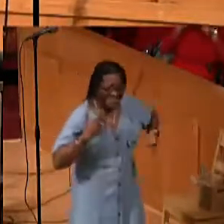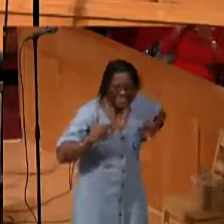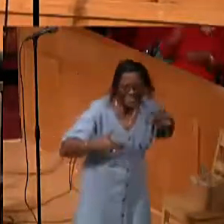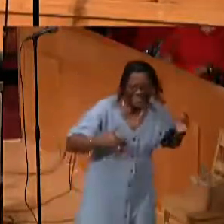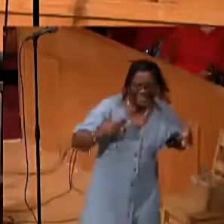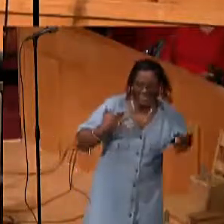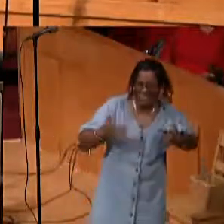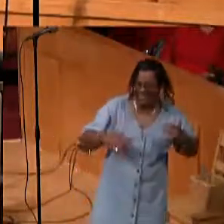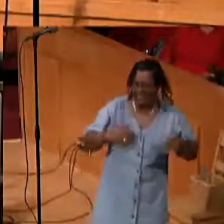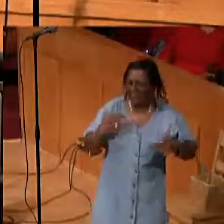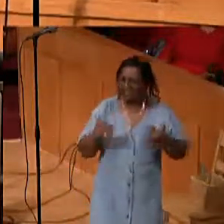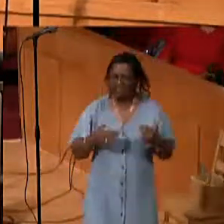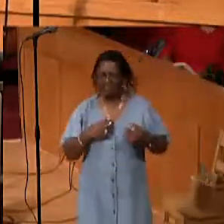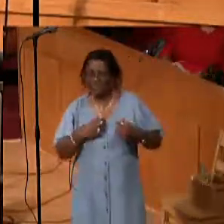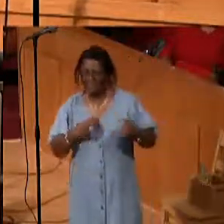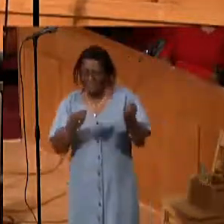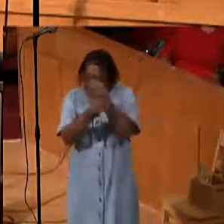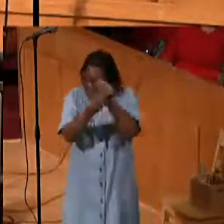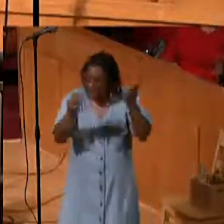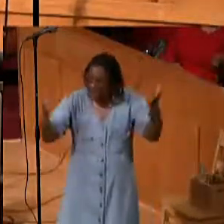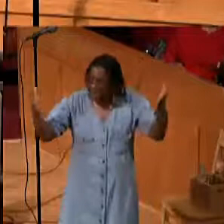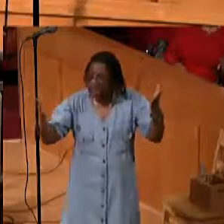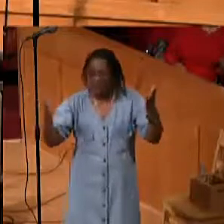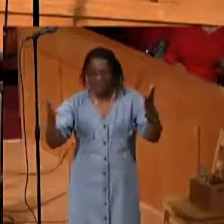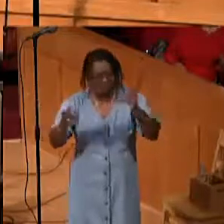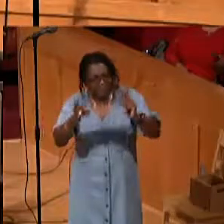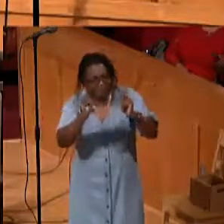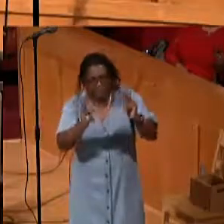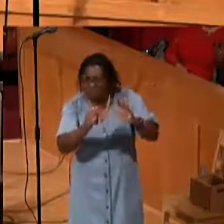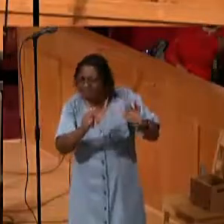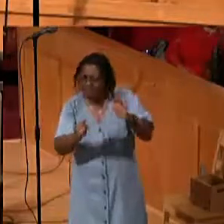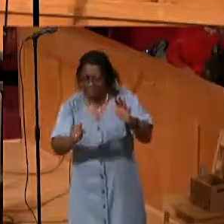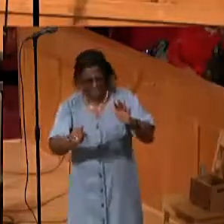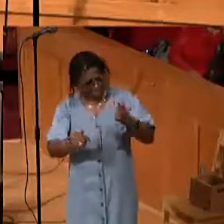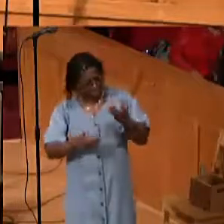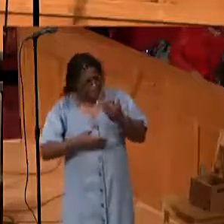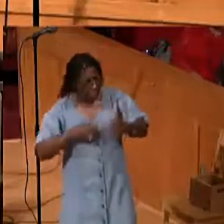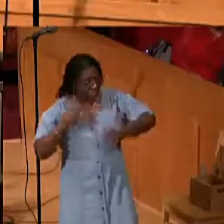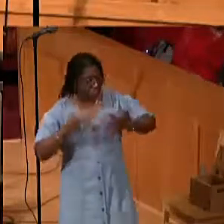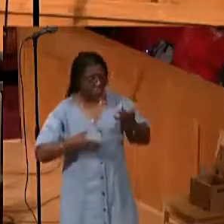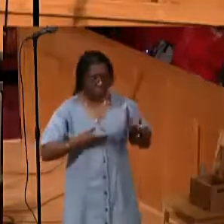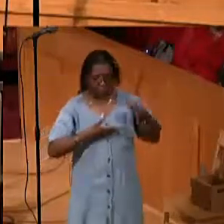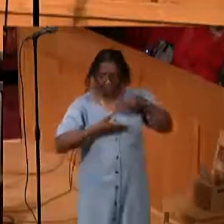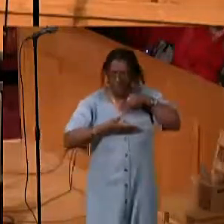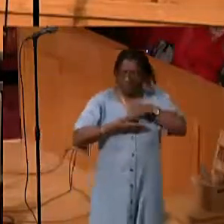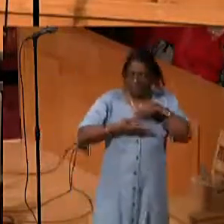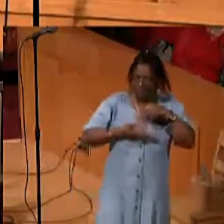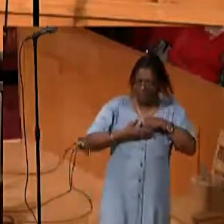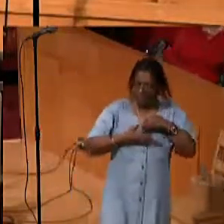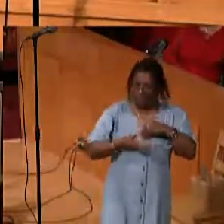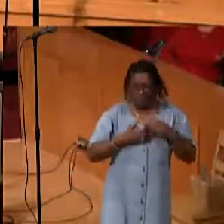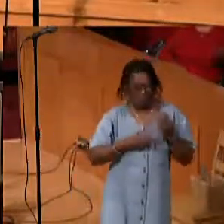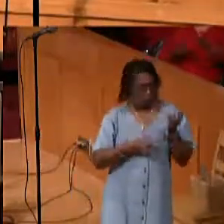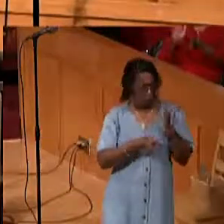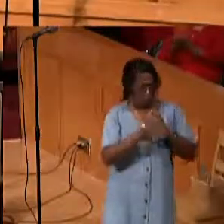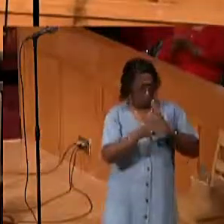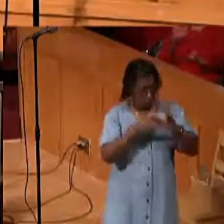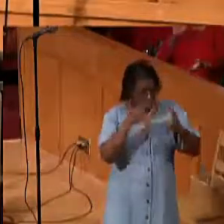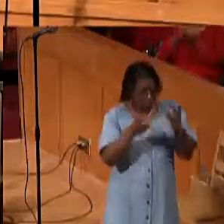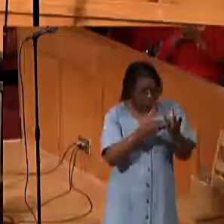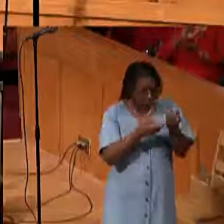joy. I would tell the world this joy that I have. The world didn't give it